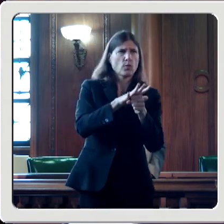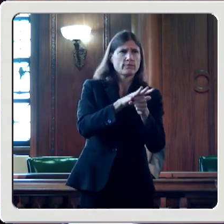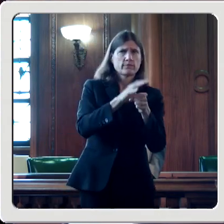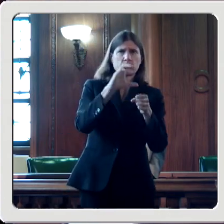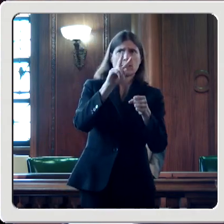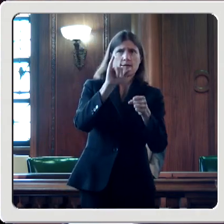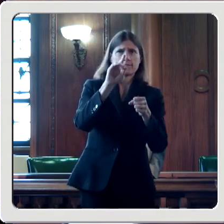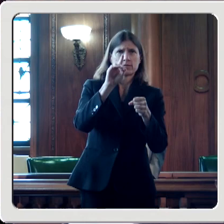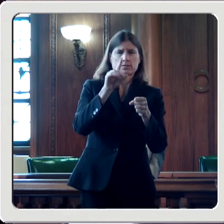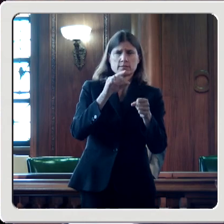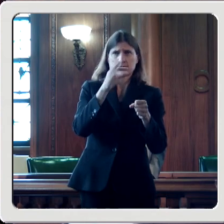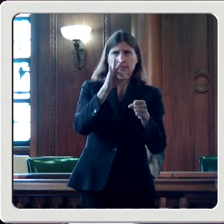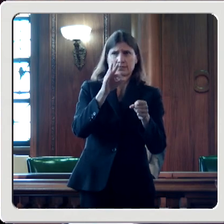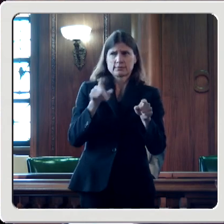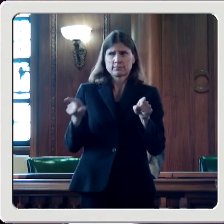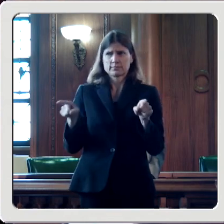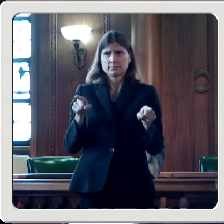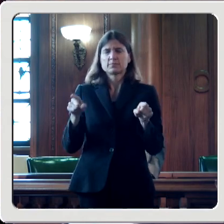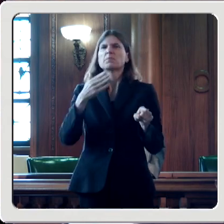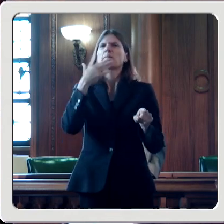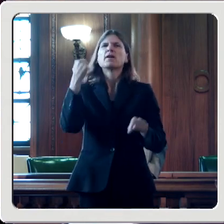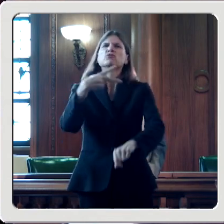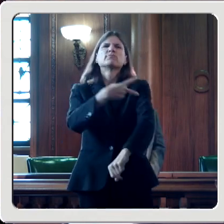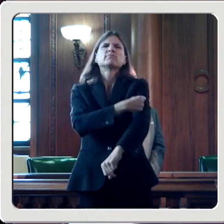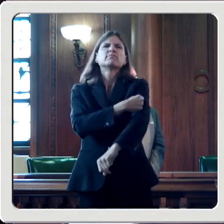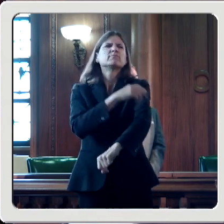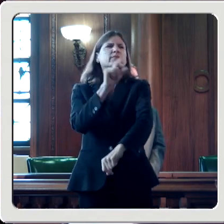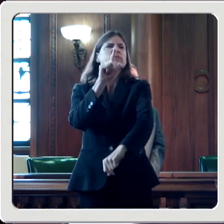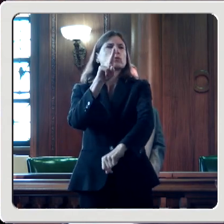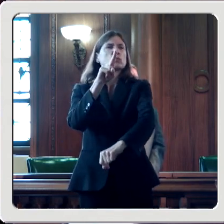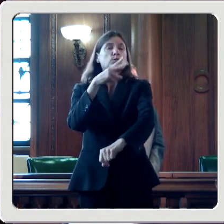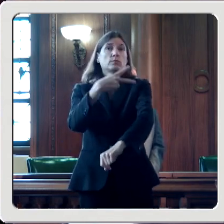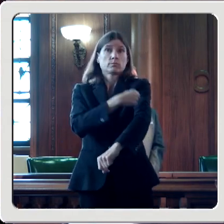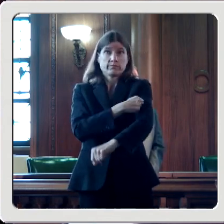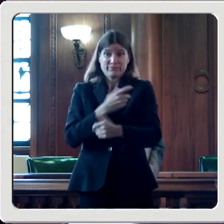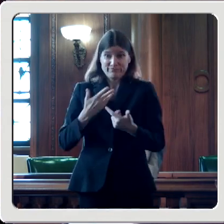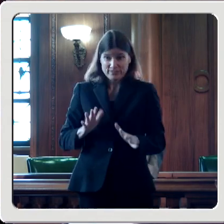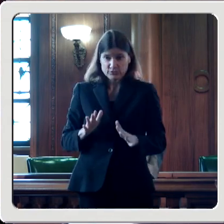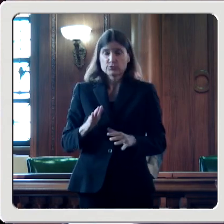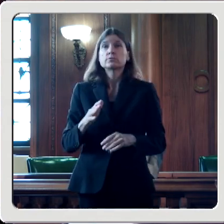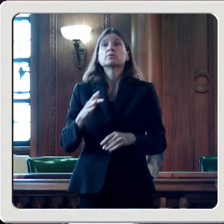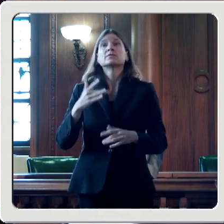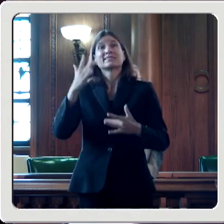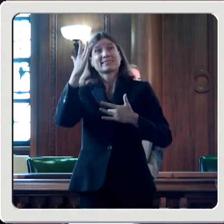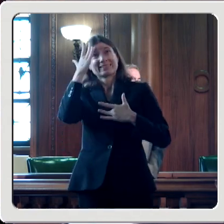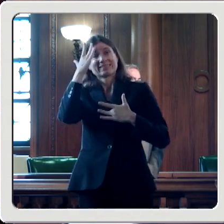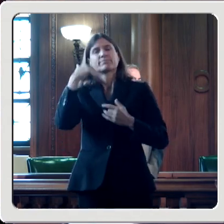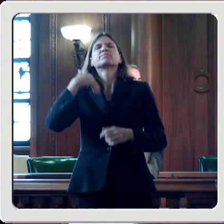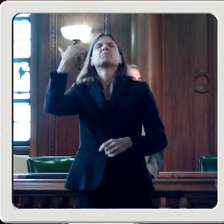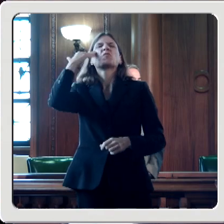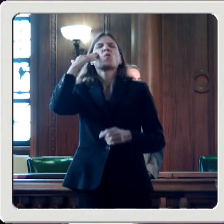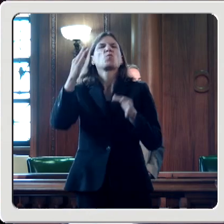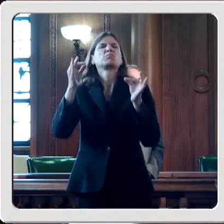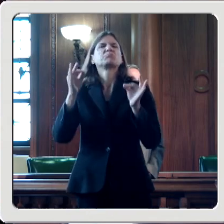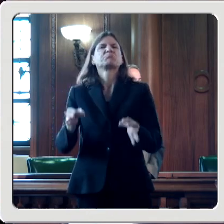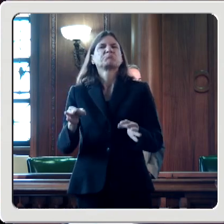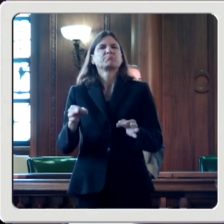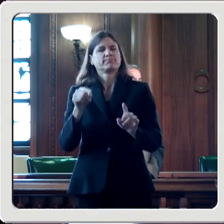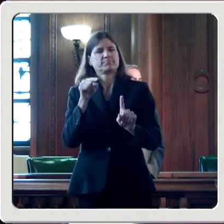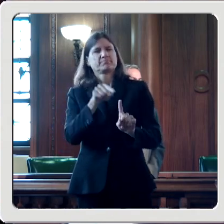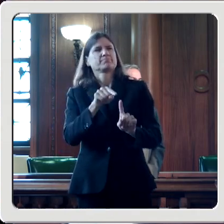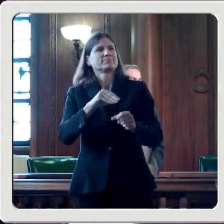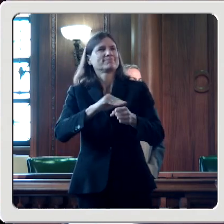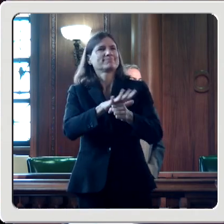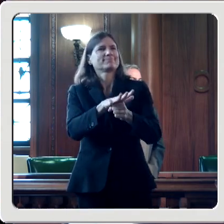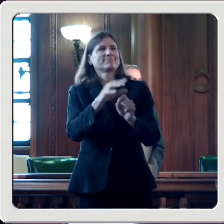months. That would waste personal protective equipment, it would waste testing supplies, and it would set back